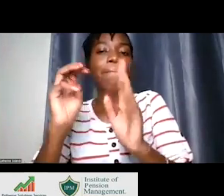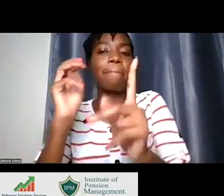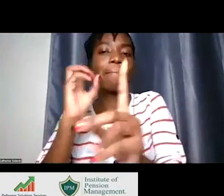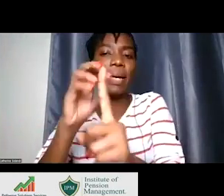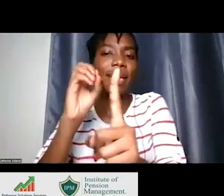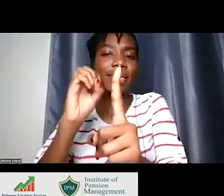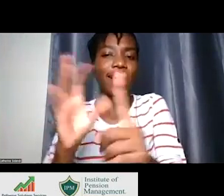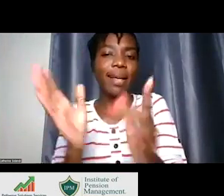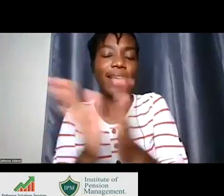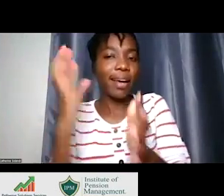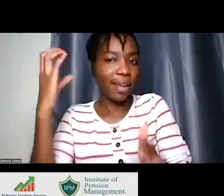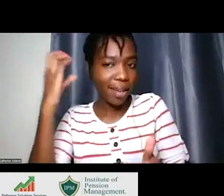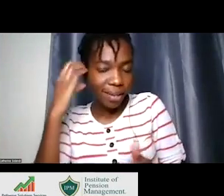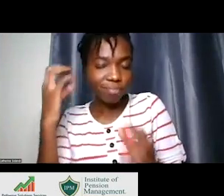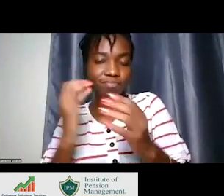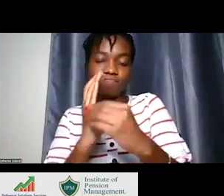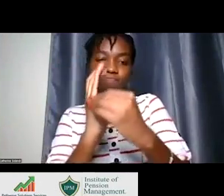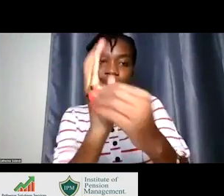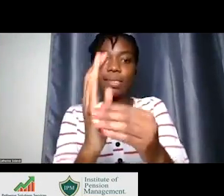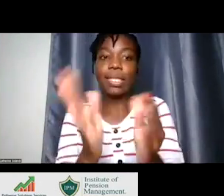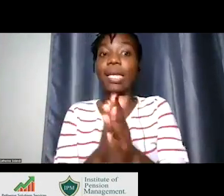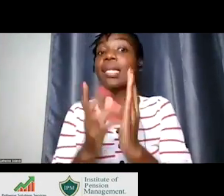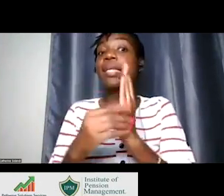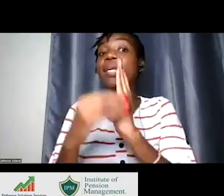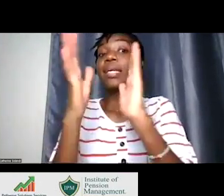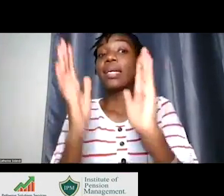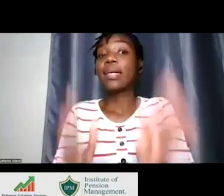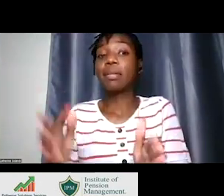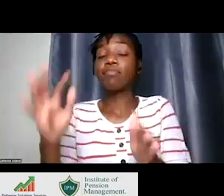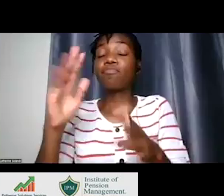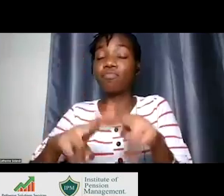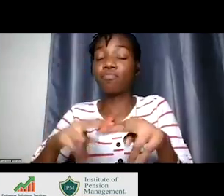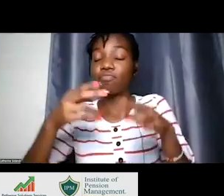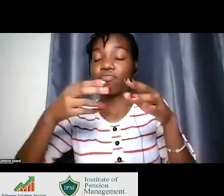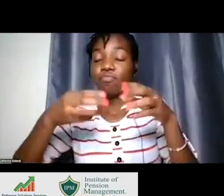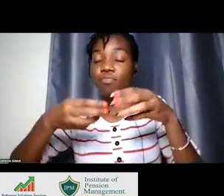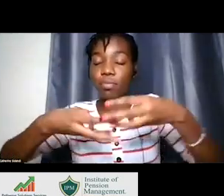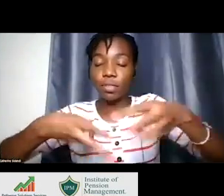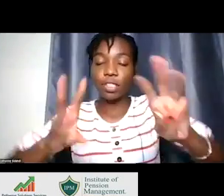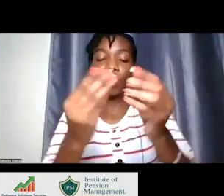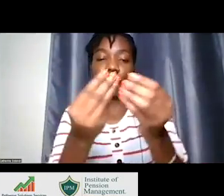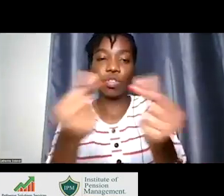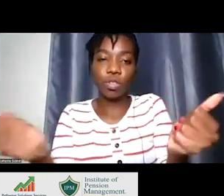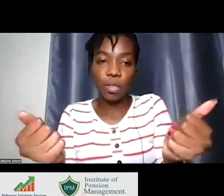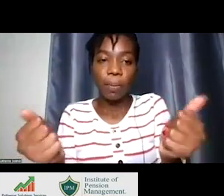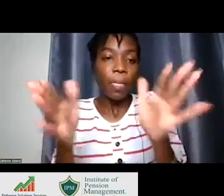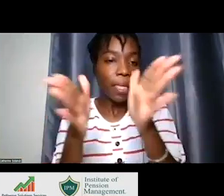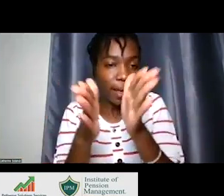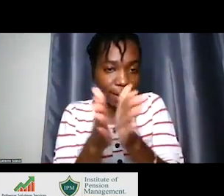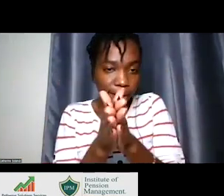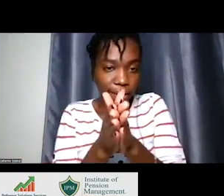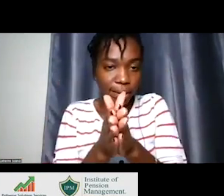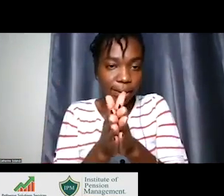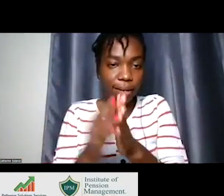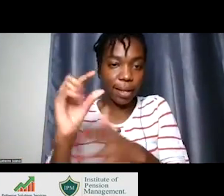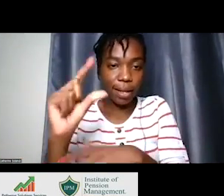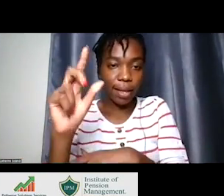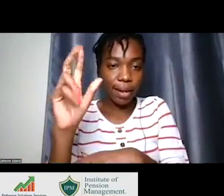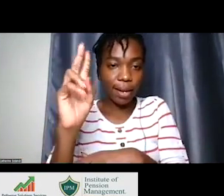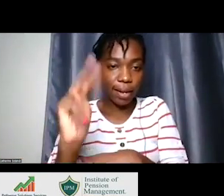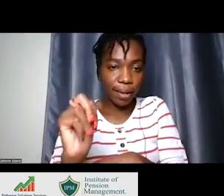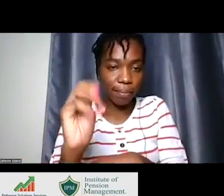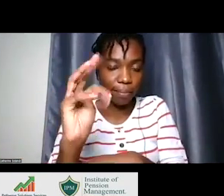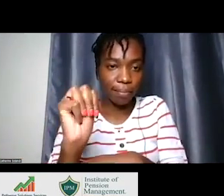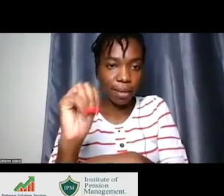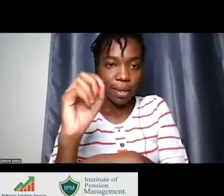and director of Pathway Solution Services Limited. He works lead corporate trainer and LMS instructional